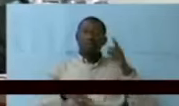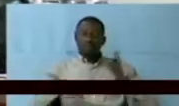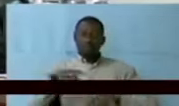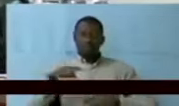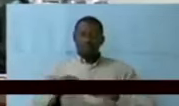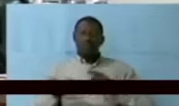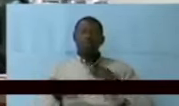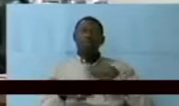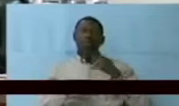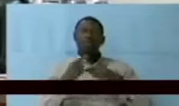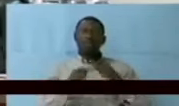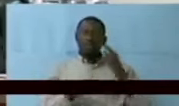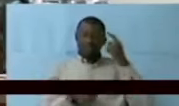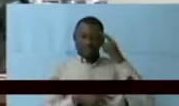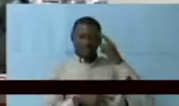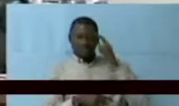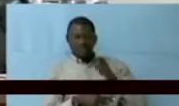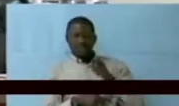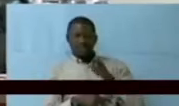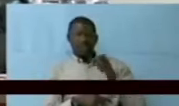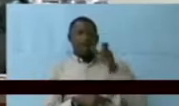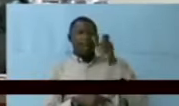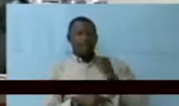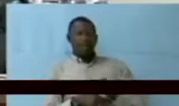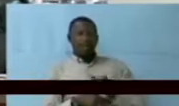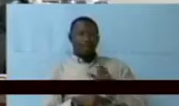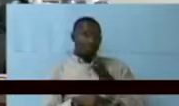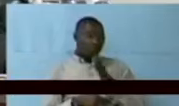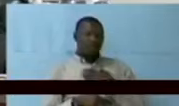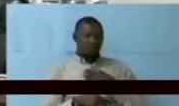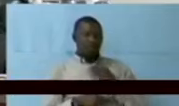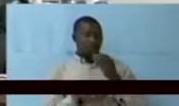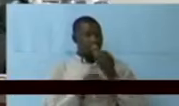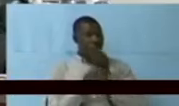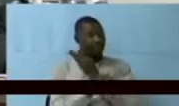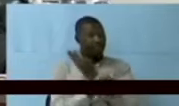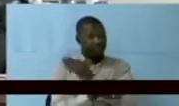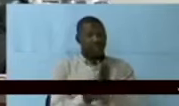the anticipation that this man may be acquitted.